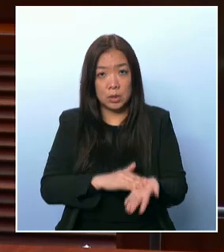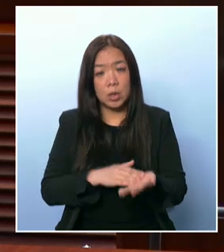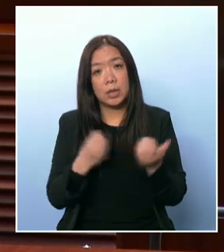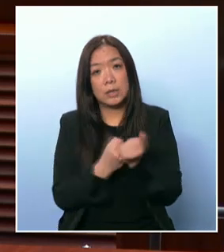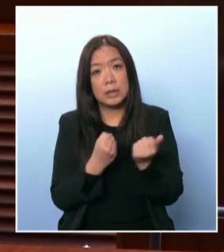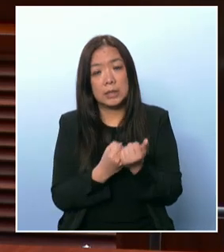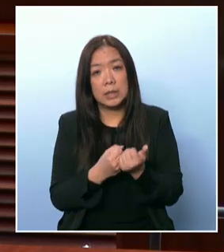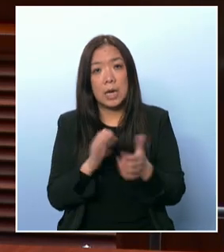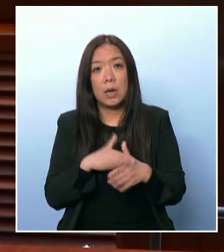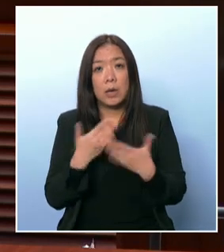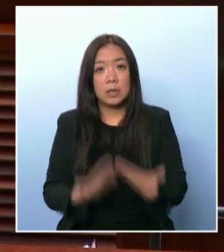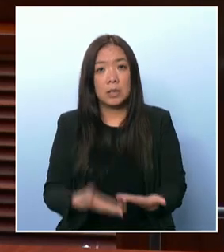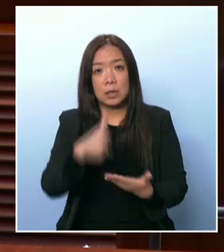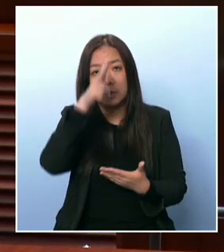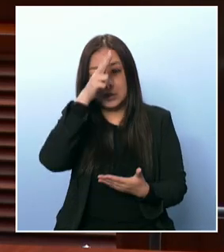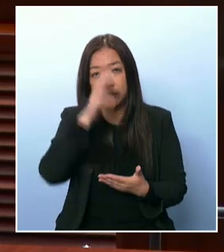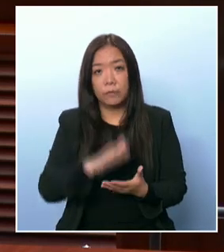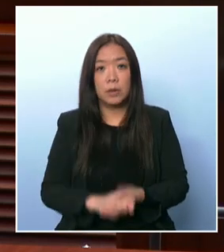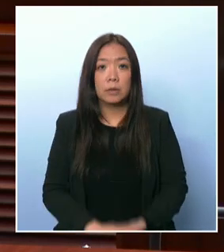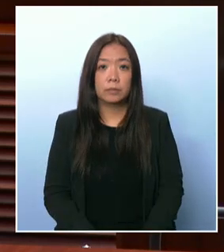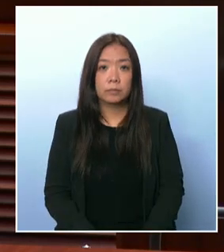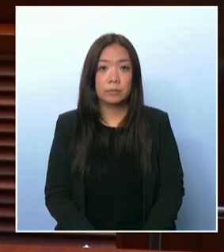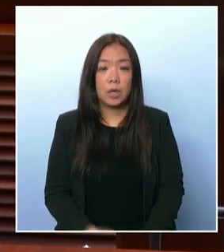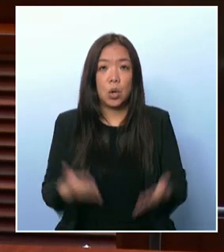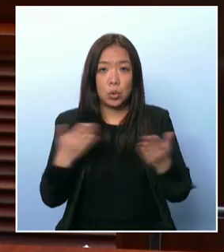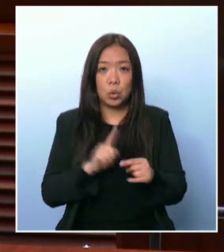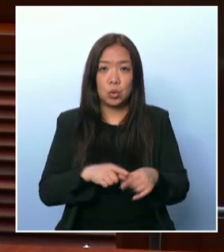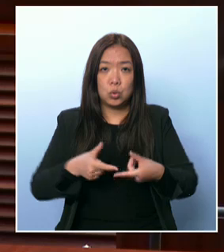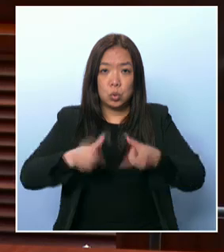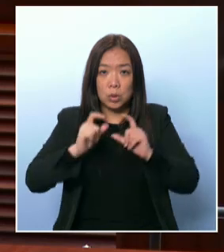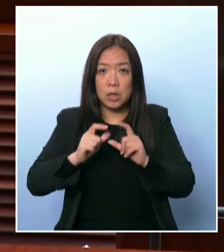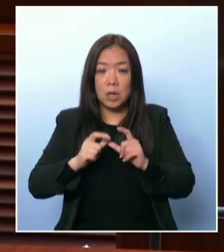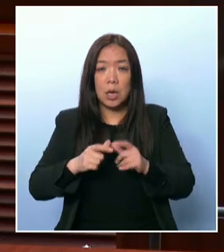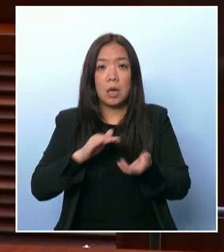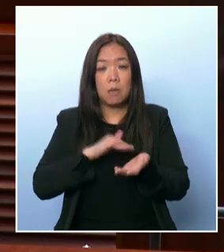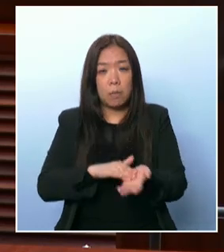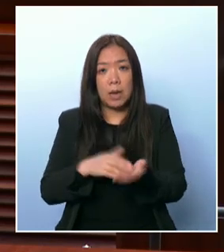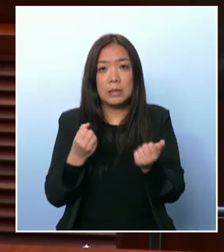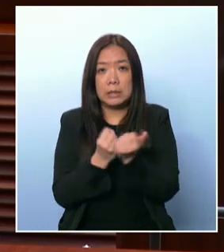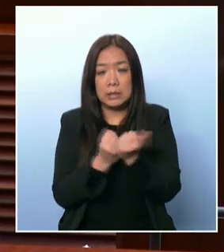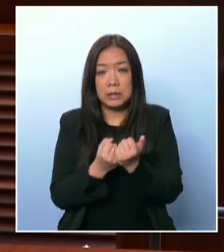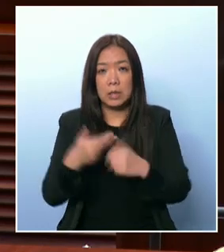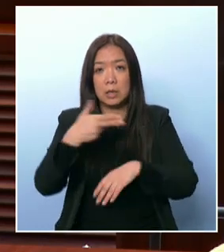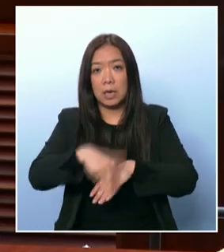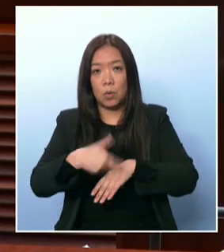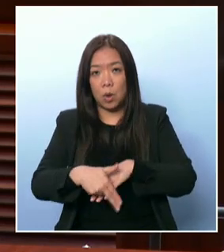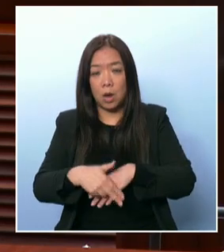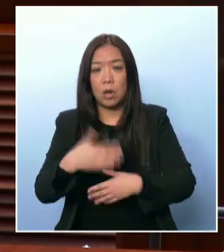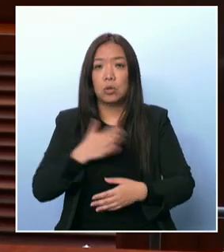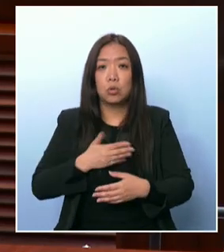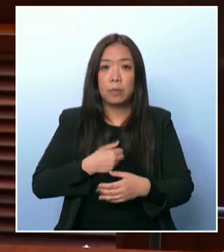Now, I thank the Secretary and his team for their support on developing Chinese medicine. This term of the government has